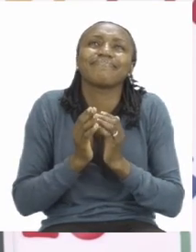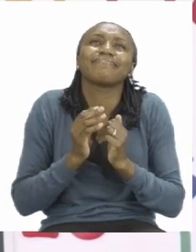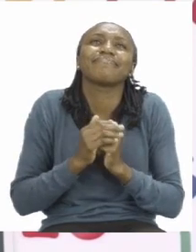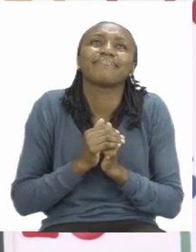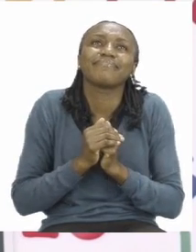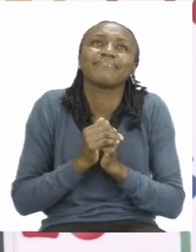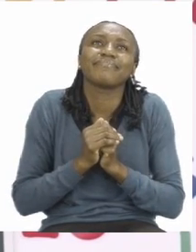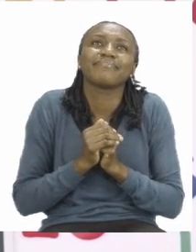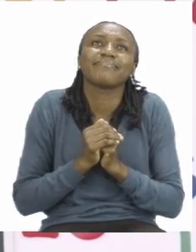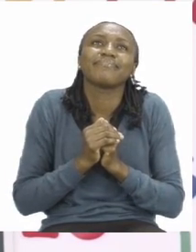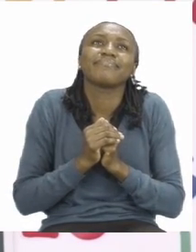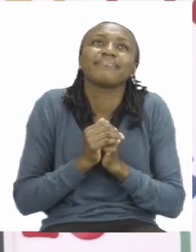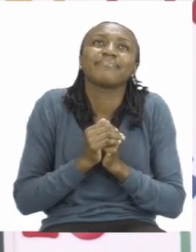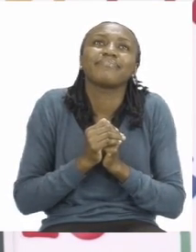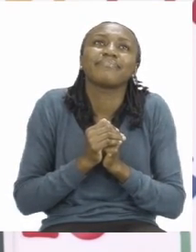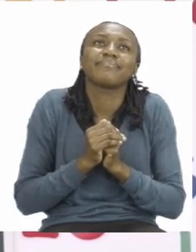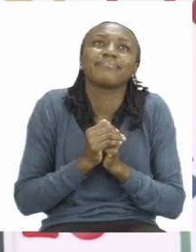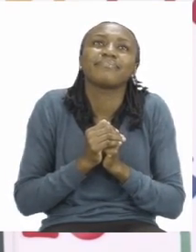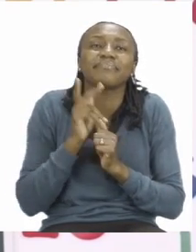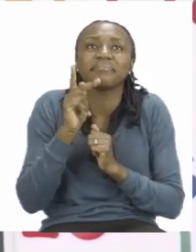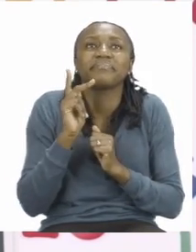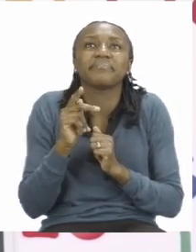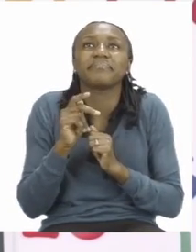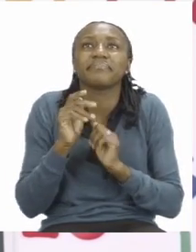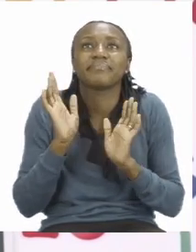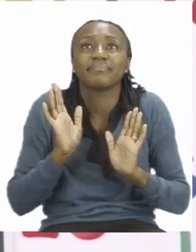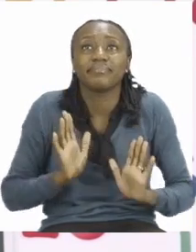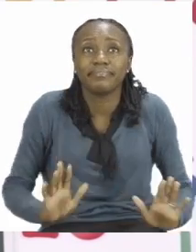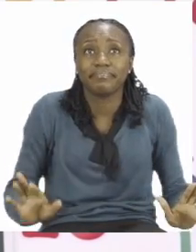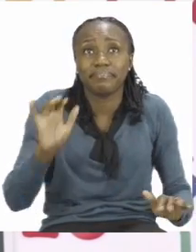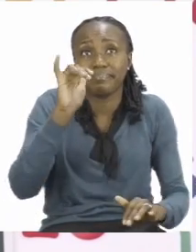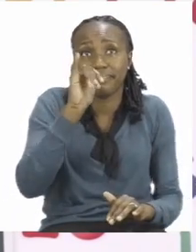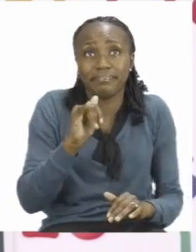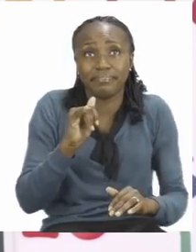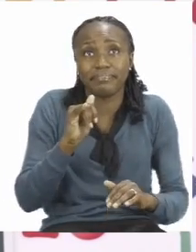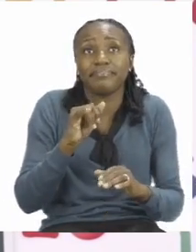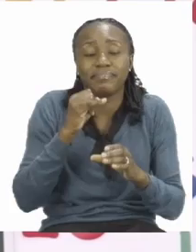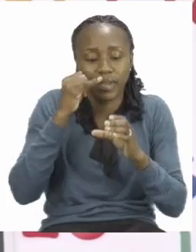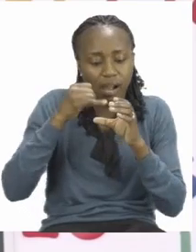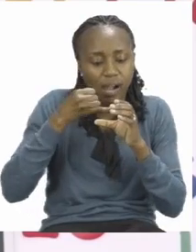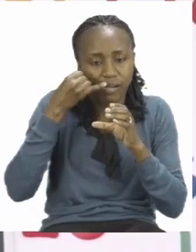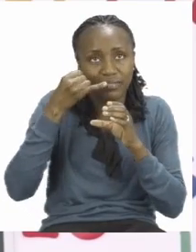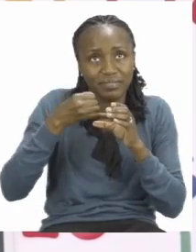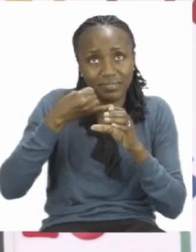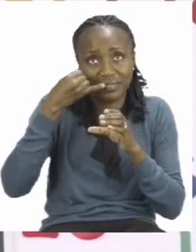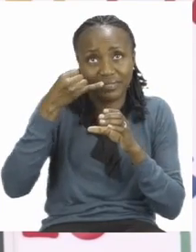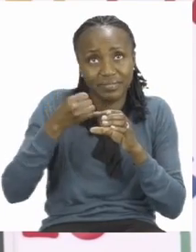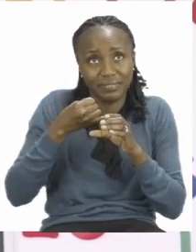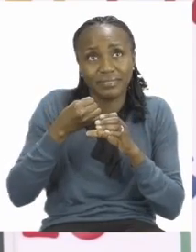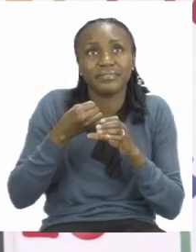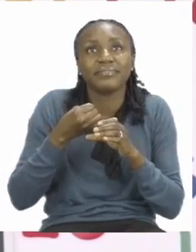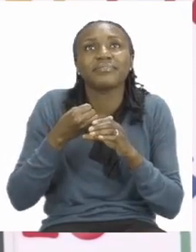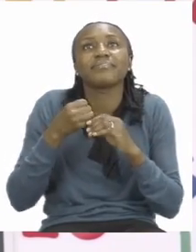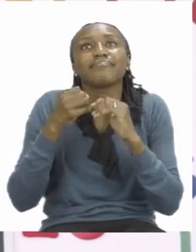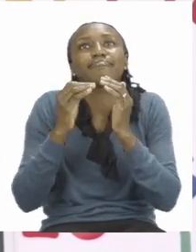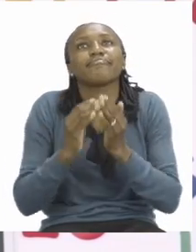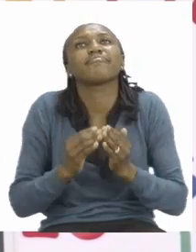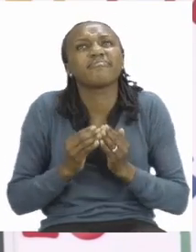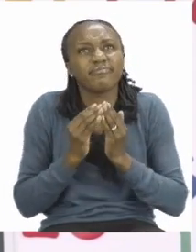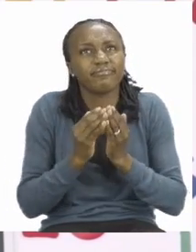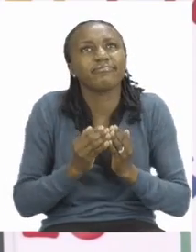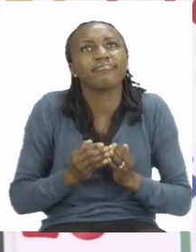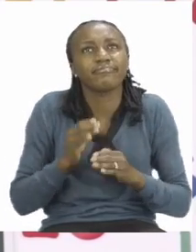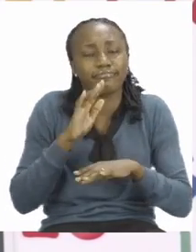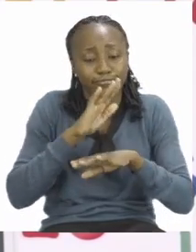Well done. Let's read it again. Yvette eats yogurt